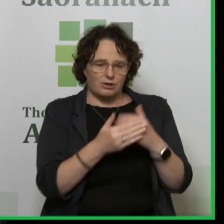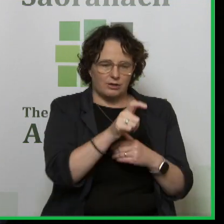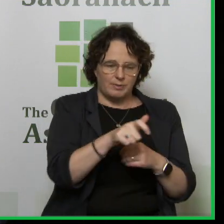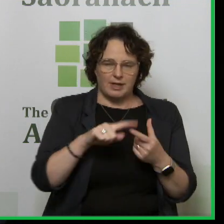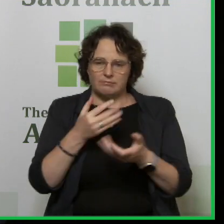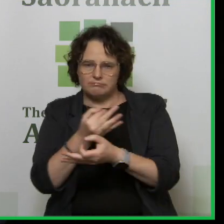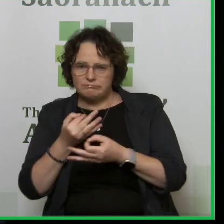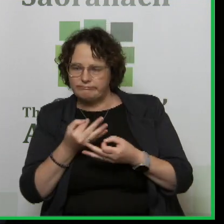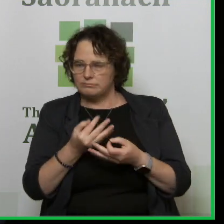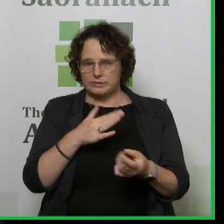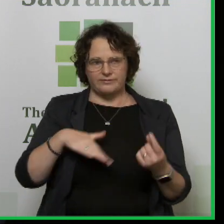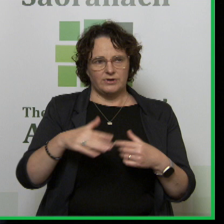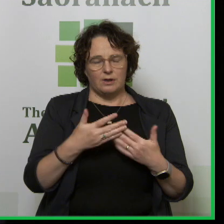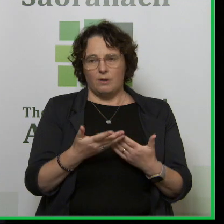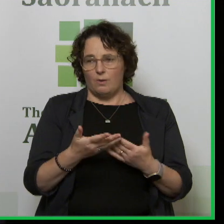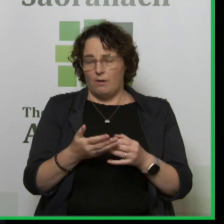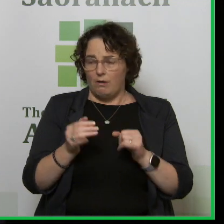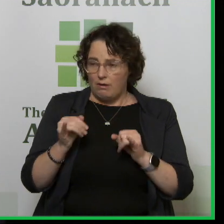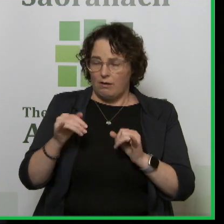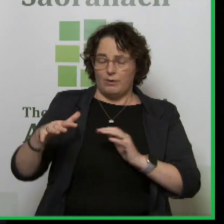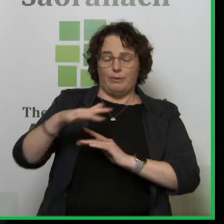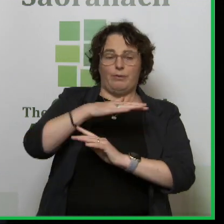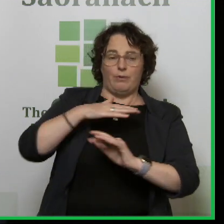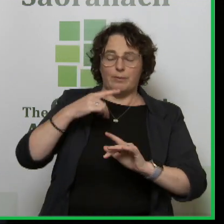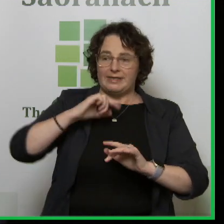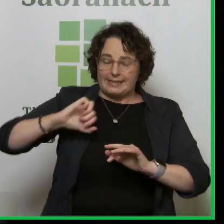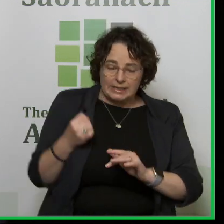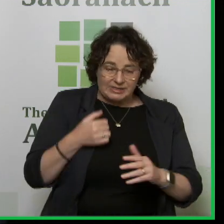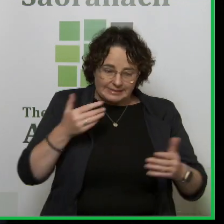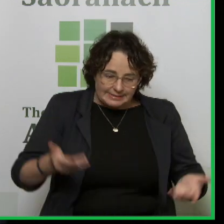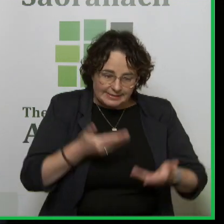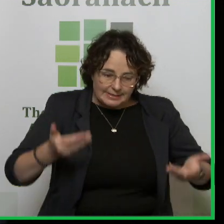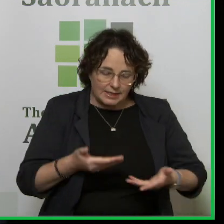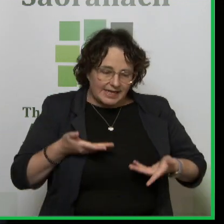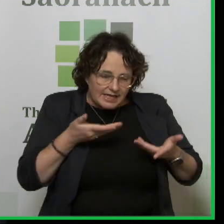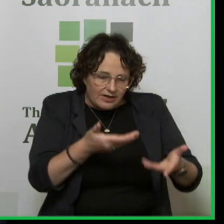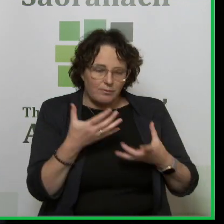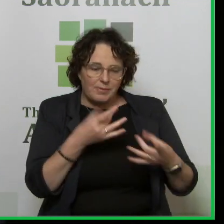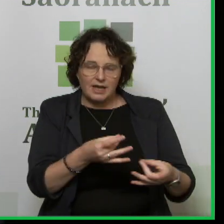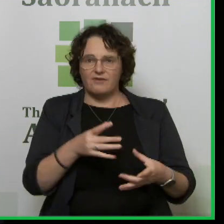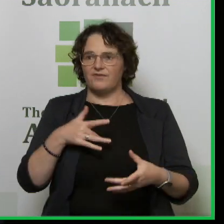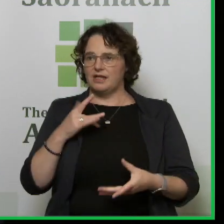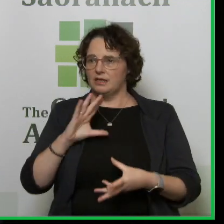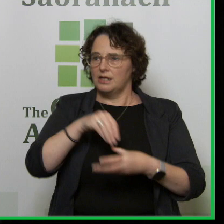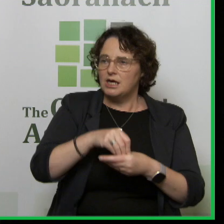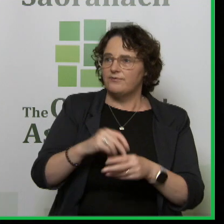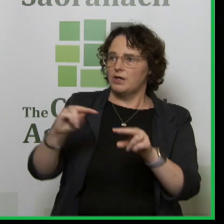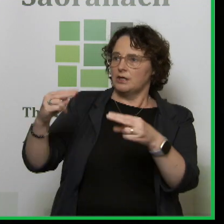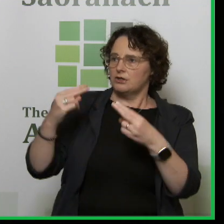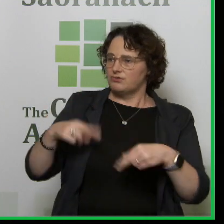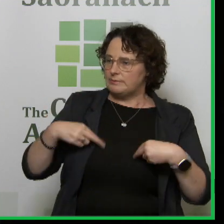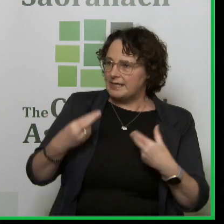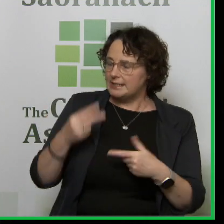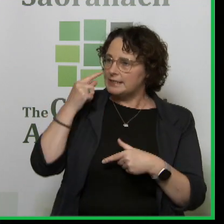in situations where they're in extreme adversity, where they are kept engaged, where they are giving something back, where they are seen and respected as part of